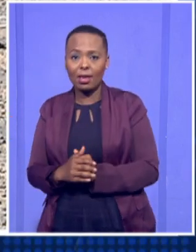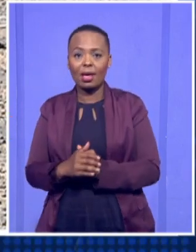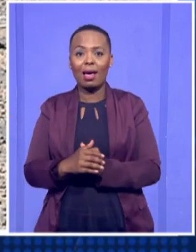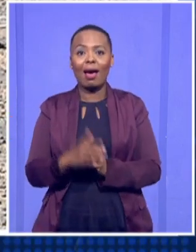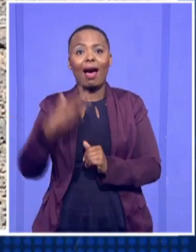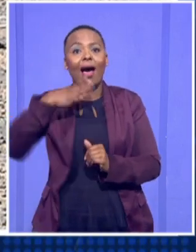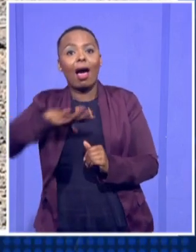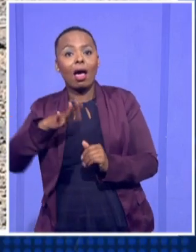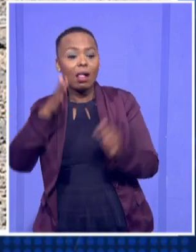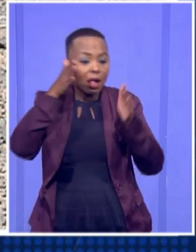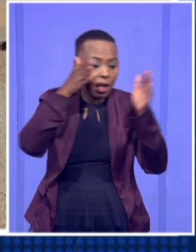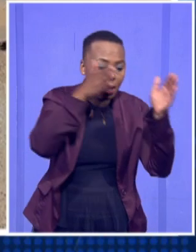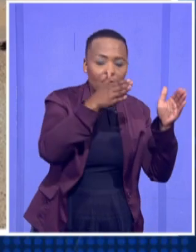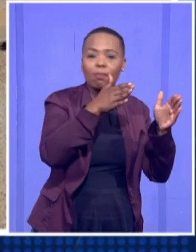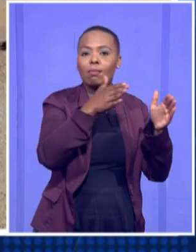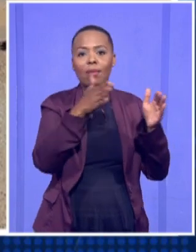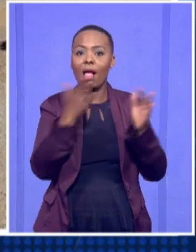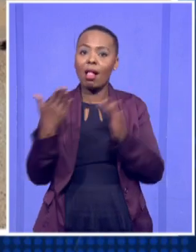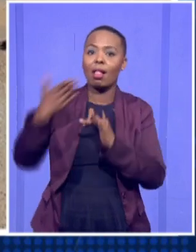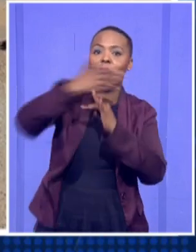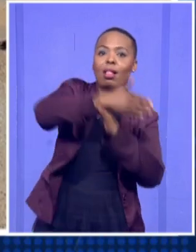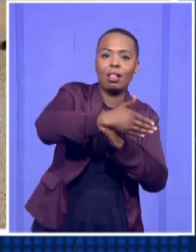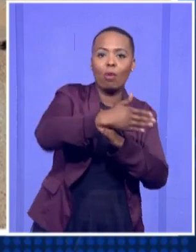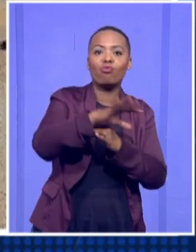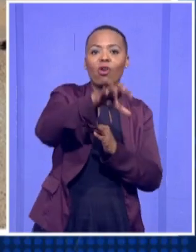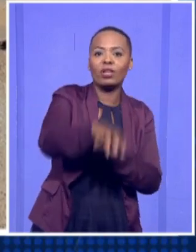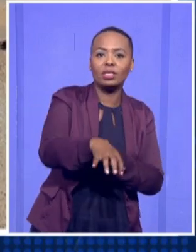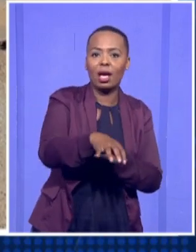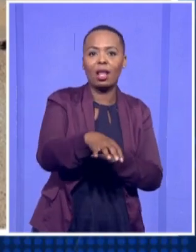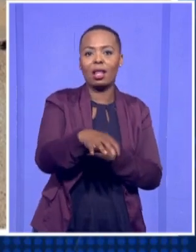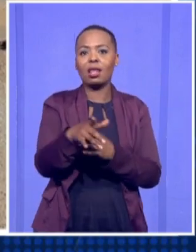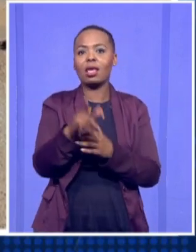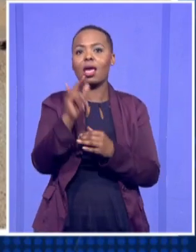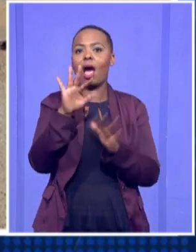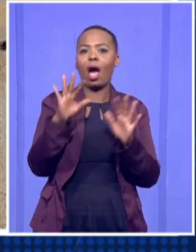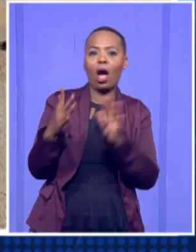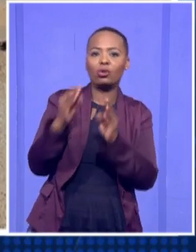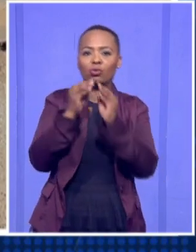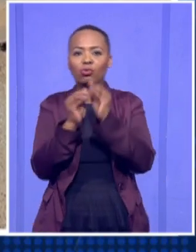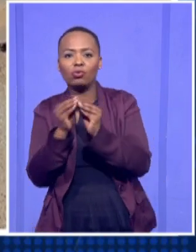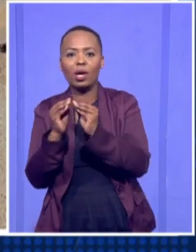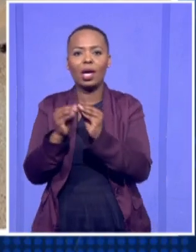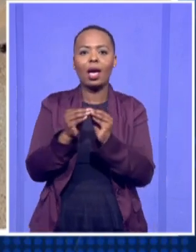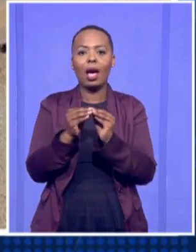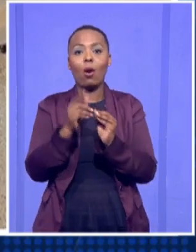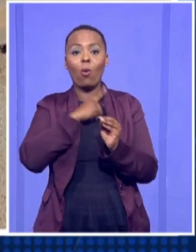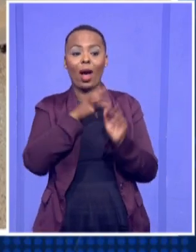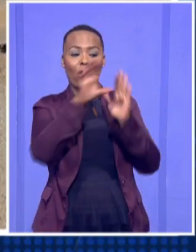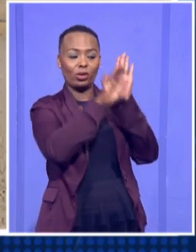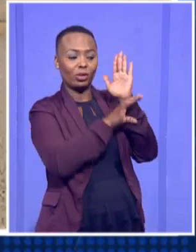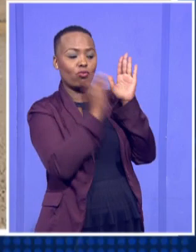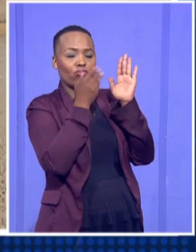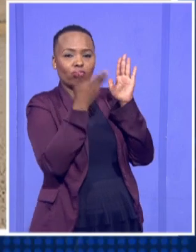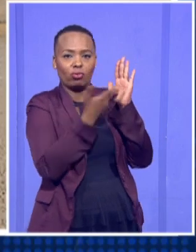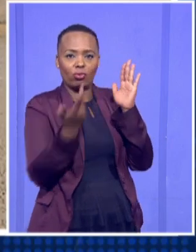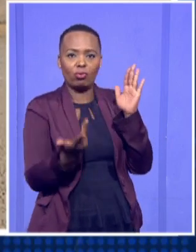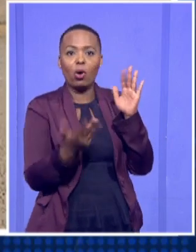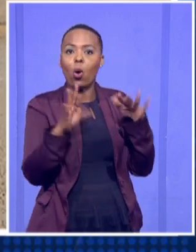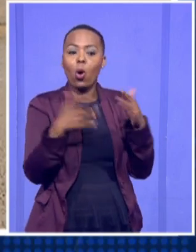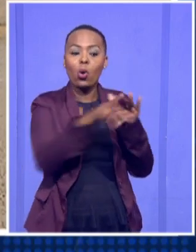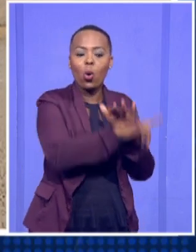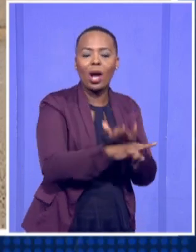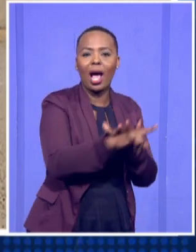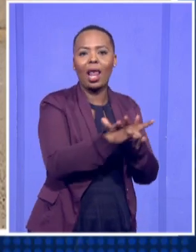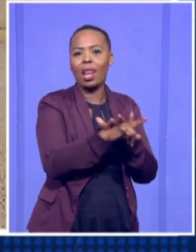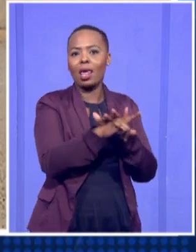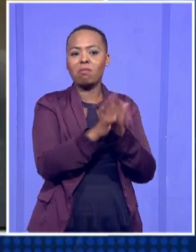act, step in at a provincial level in terms of the Constitution, nor at a local level. So